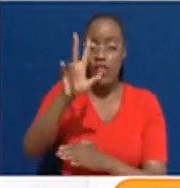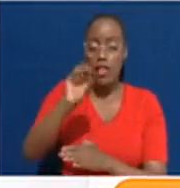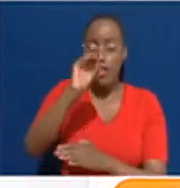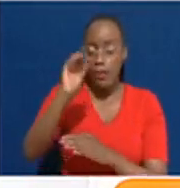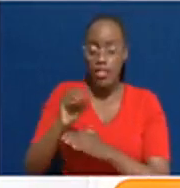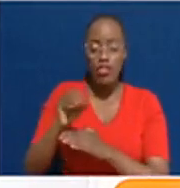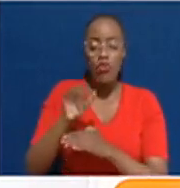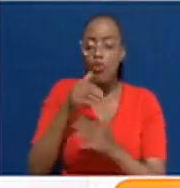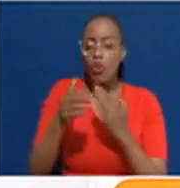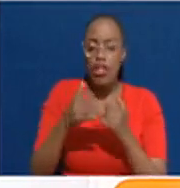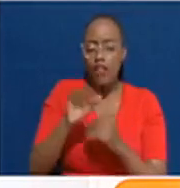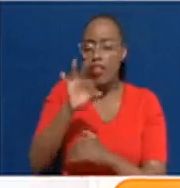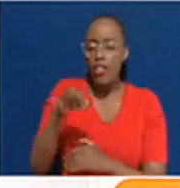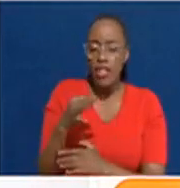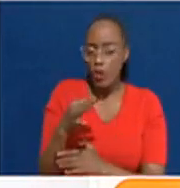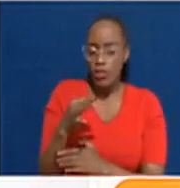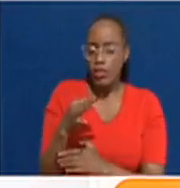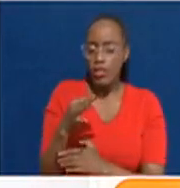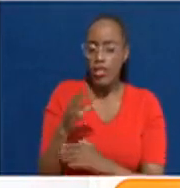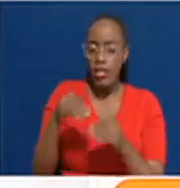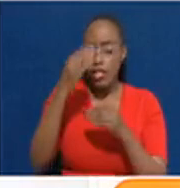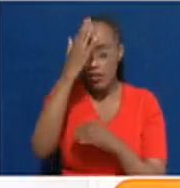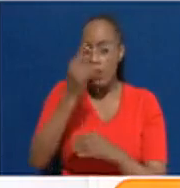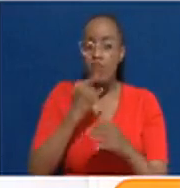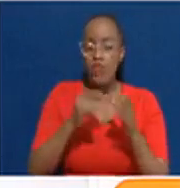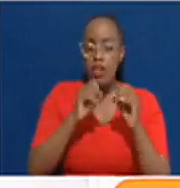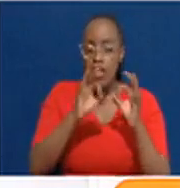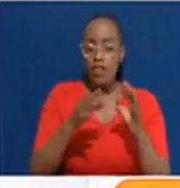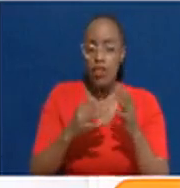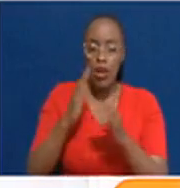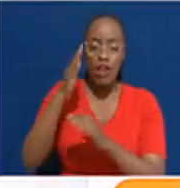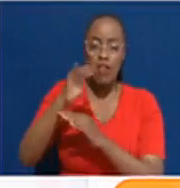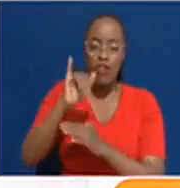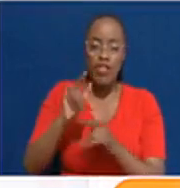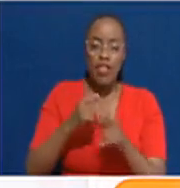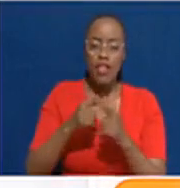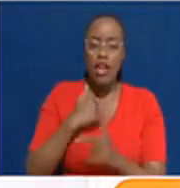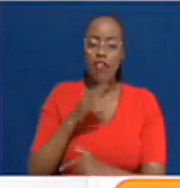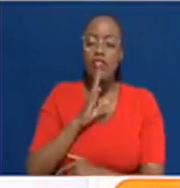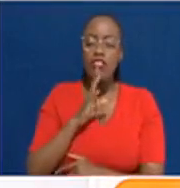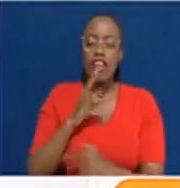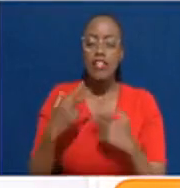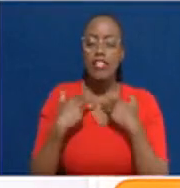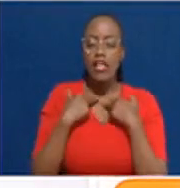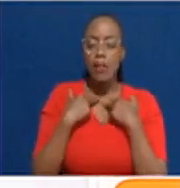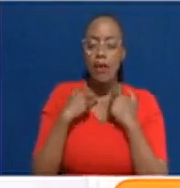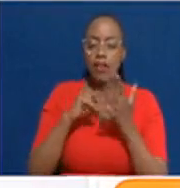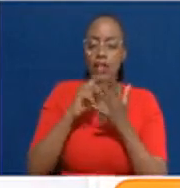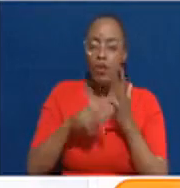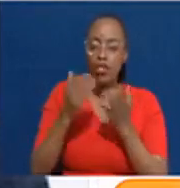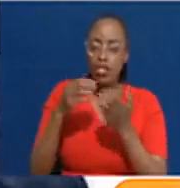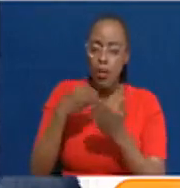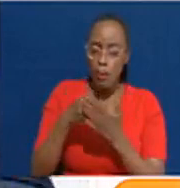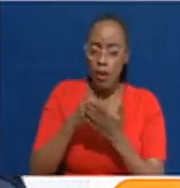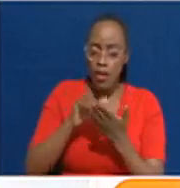income, 3,000 shillings. Because they say if you go beyond that, you enter a debt trap. Mm-hmm. You need more and more money